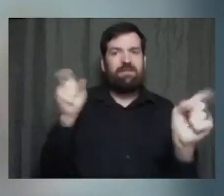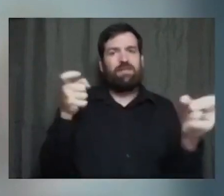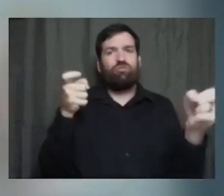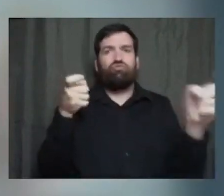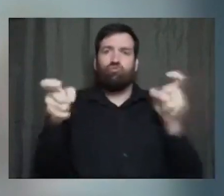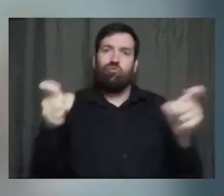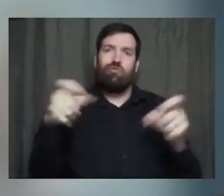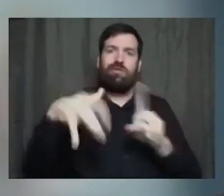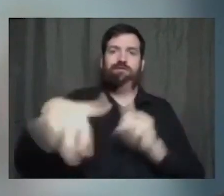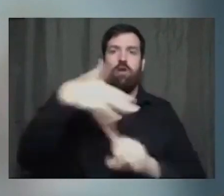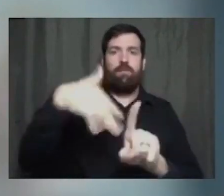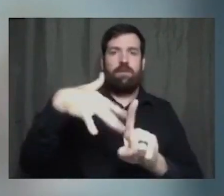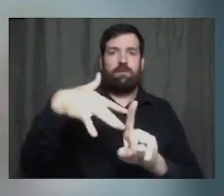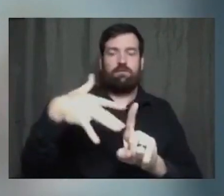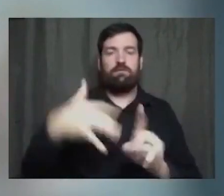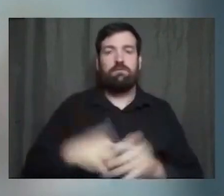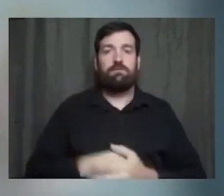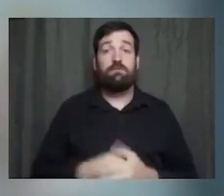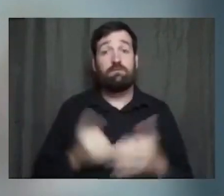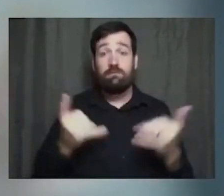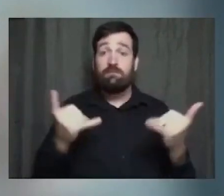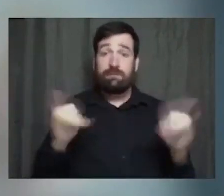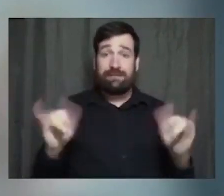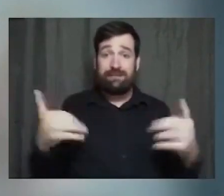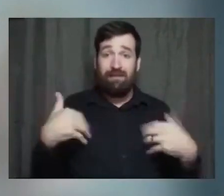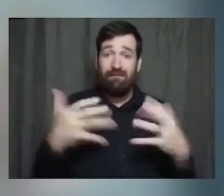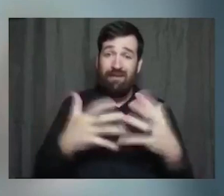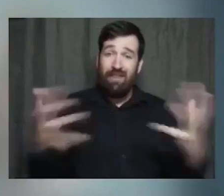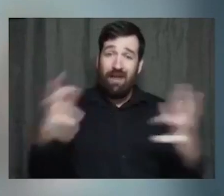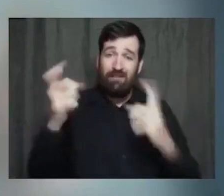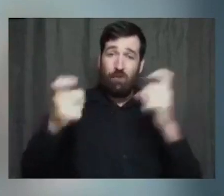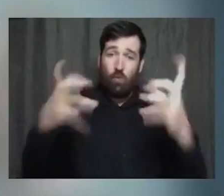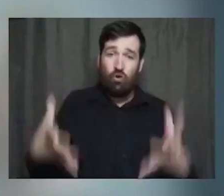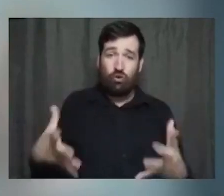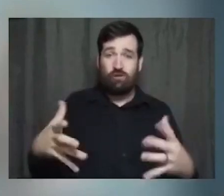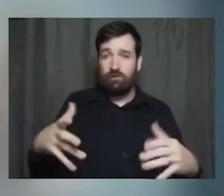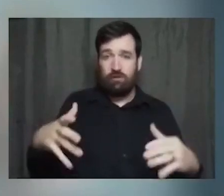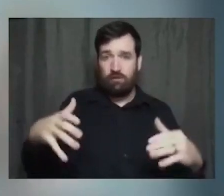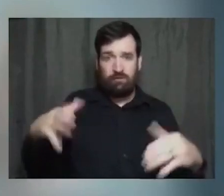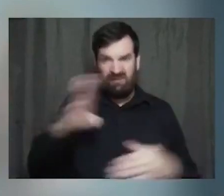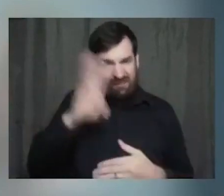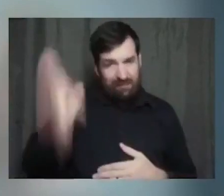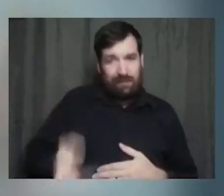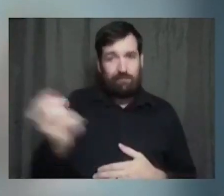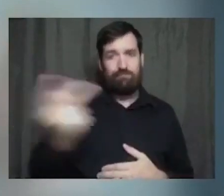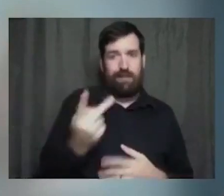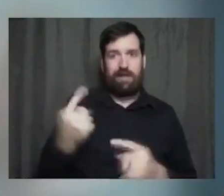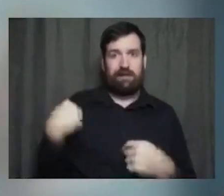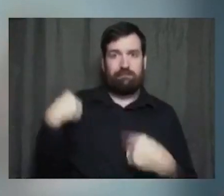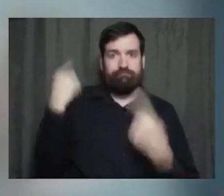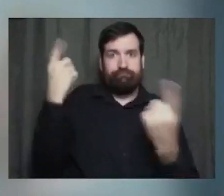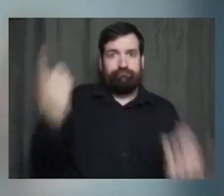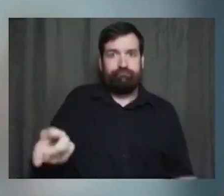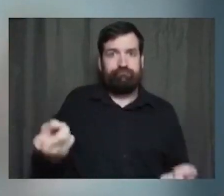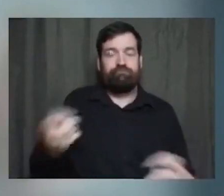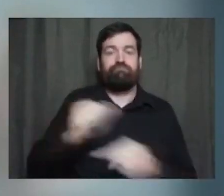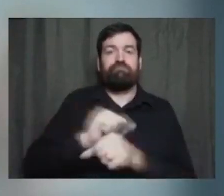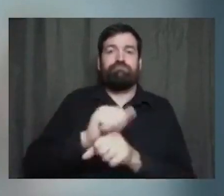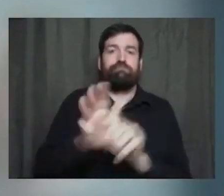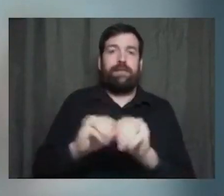people to come to. We still have a good chunk of donors that have not returned since the pandemic. So it's